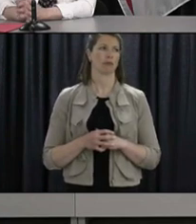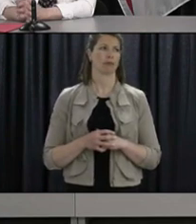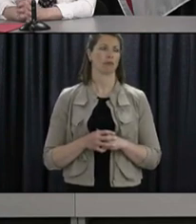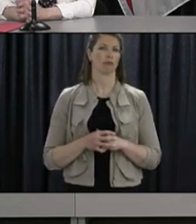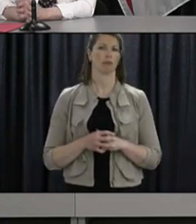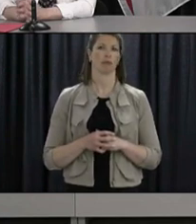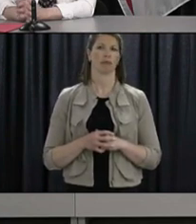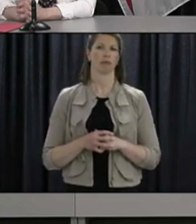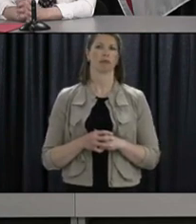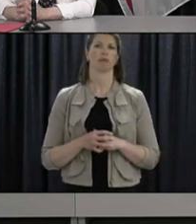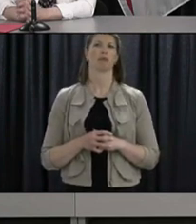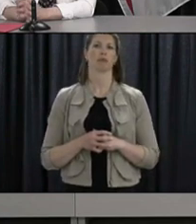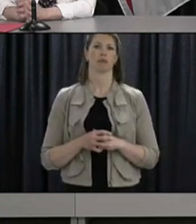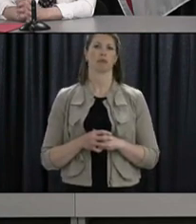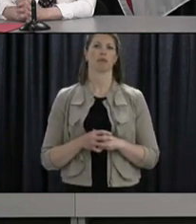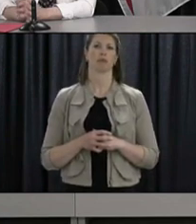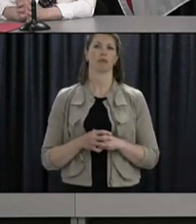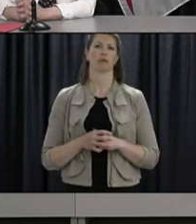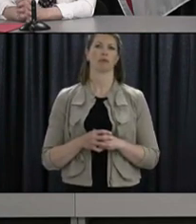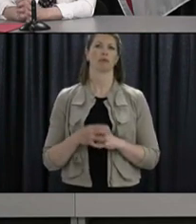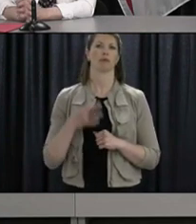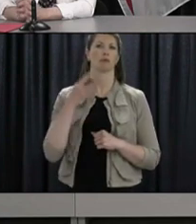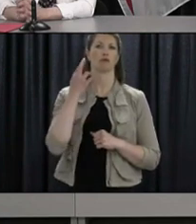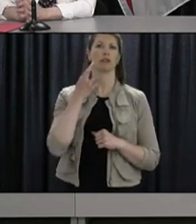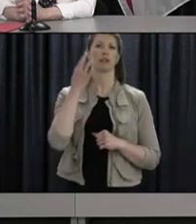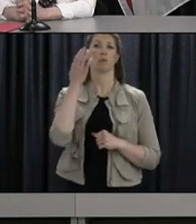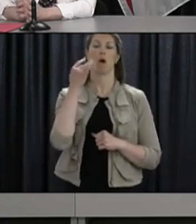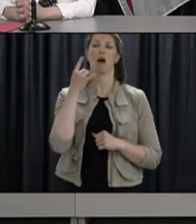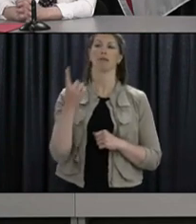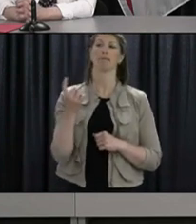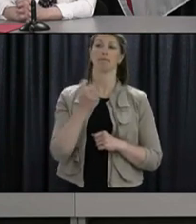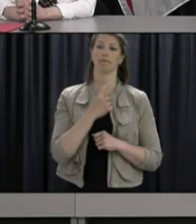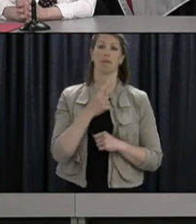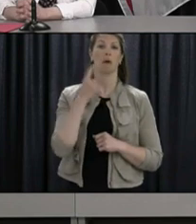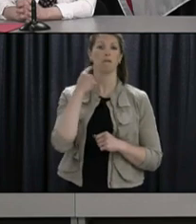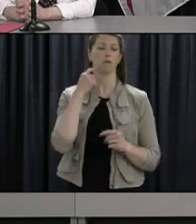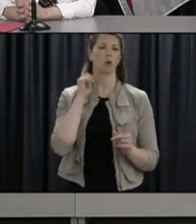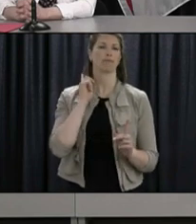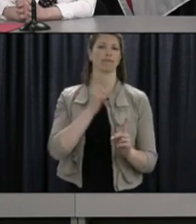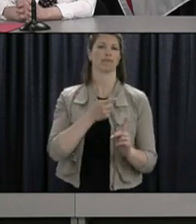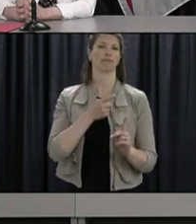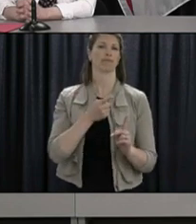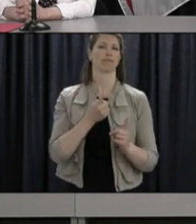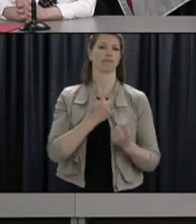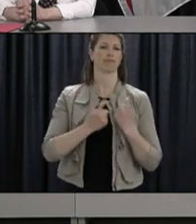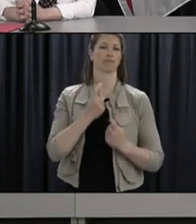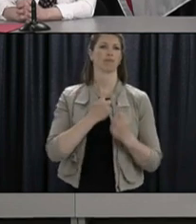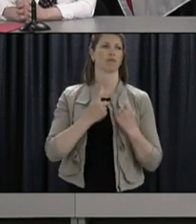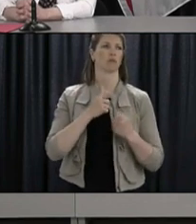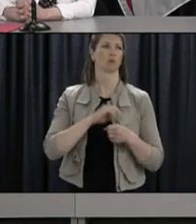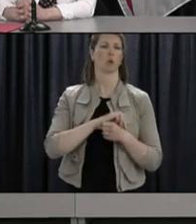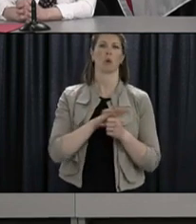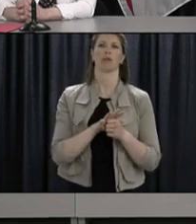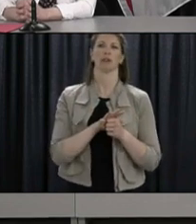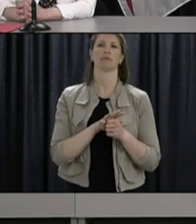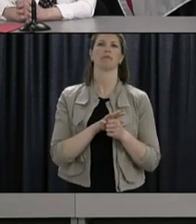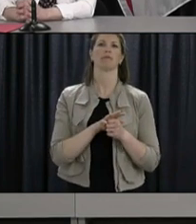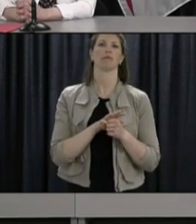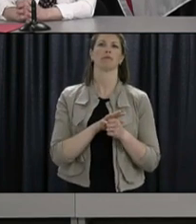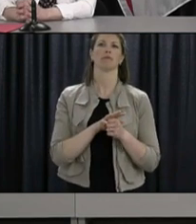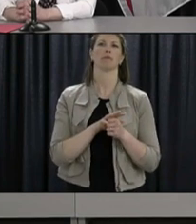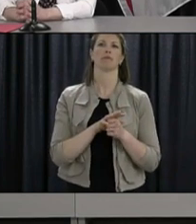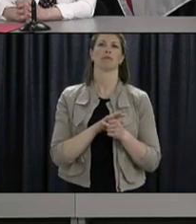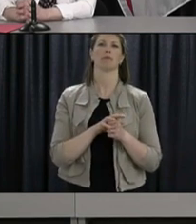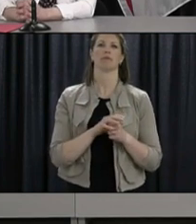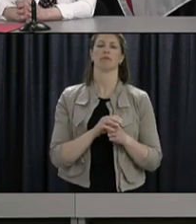ask rumour based questions. The purpose of these briefing is to address COVID-19 issues. All other government related issues should be directed to